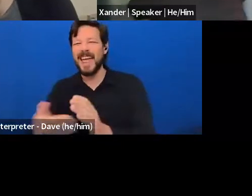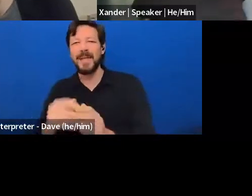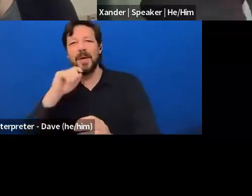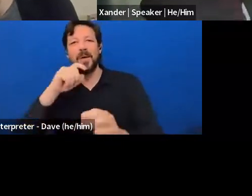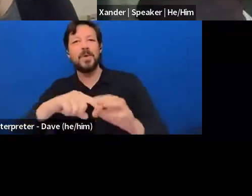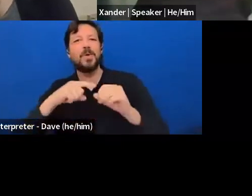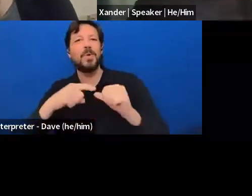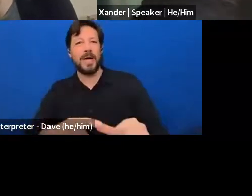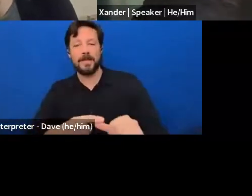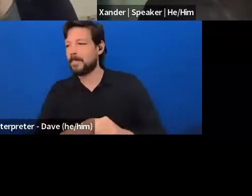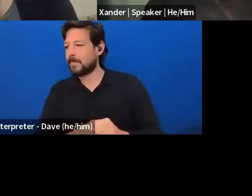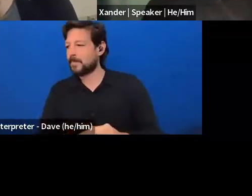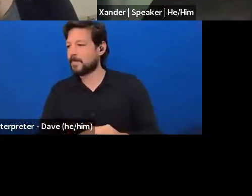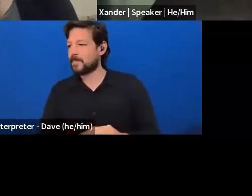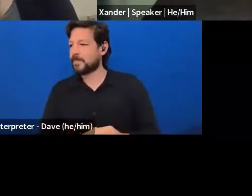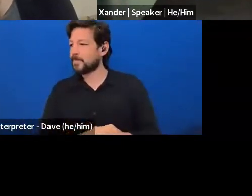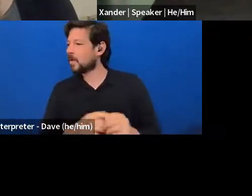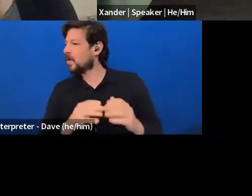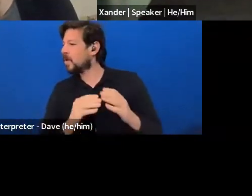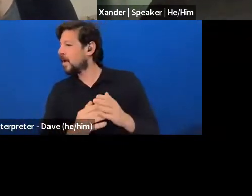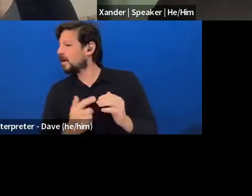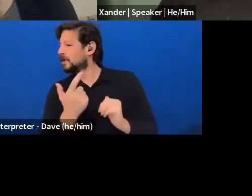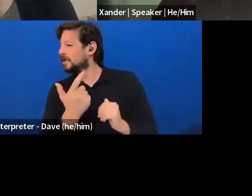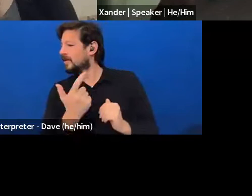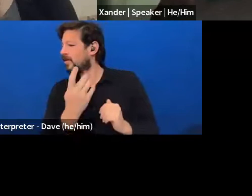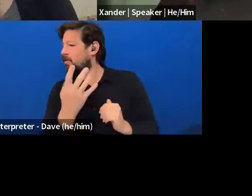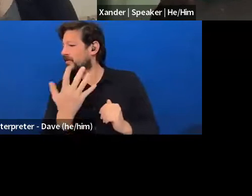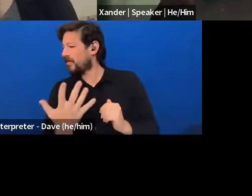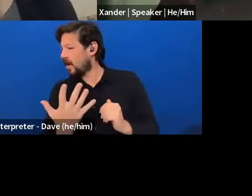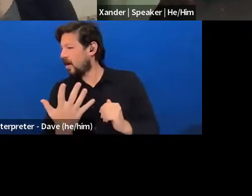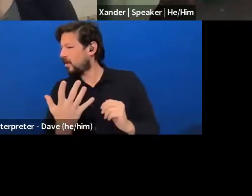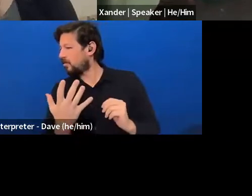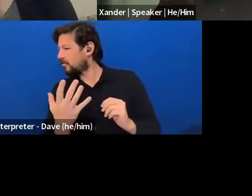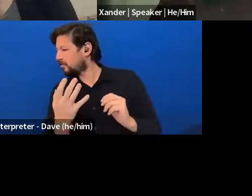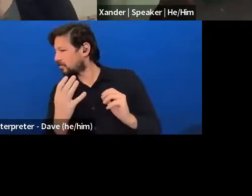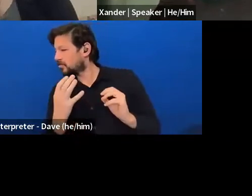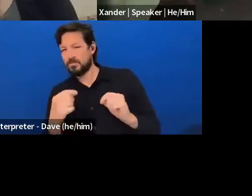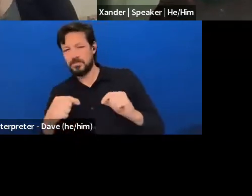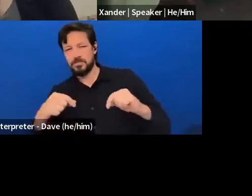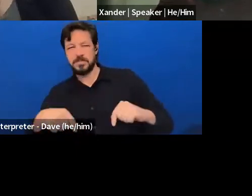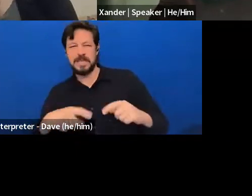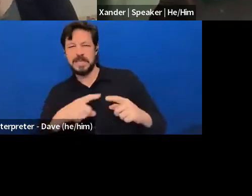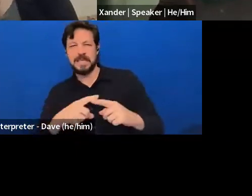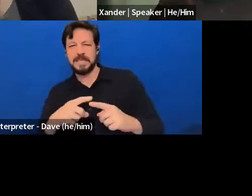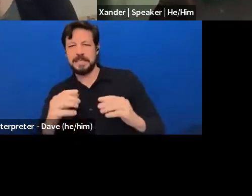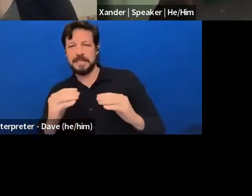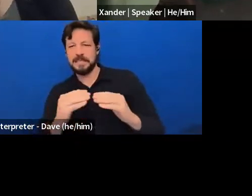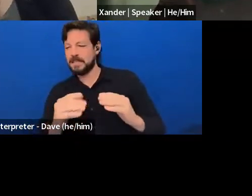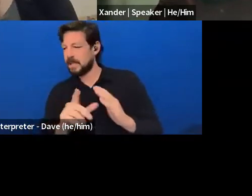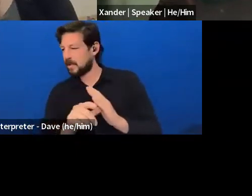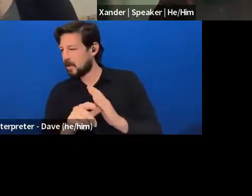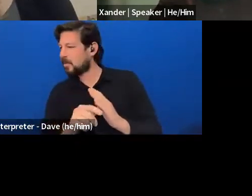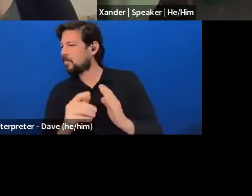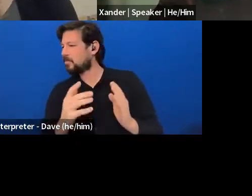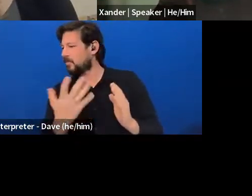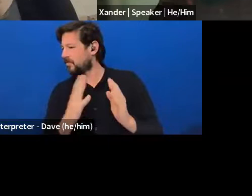well. So it is 7:45 Australian Eastern Standard Times. We're going to break for 5 minutes, so